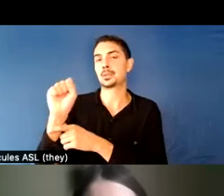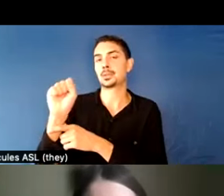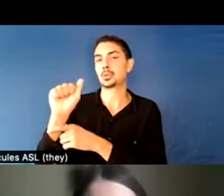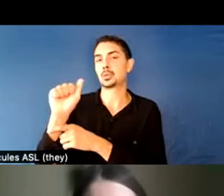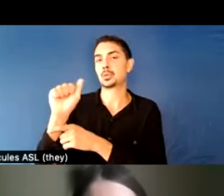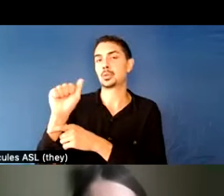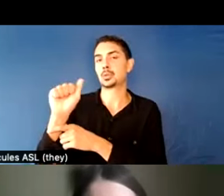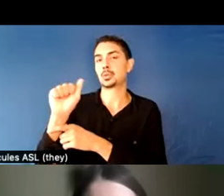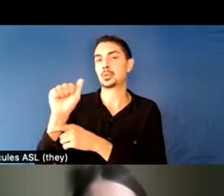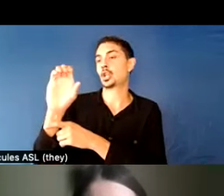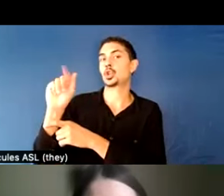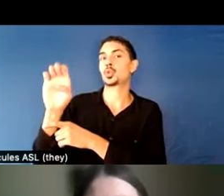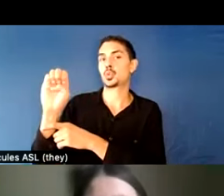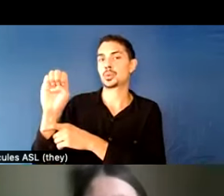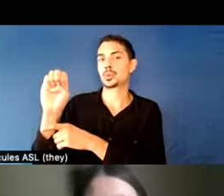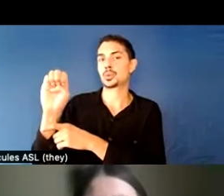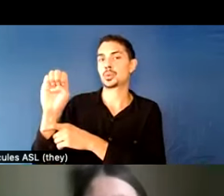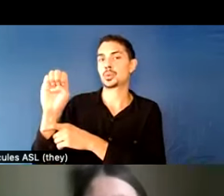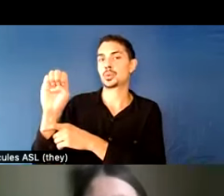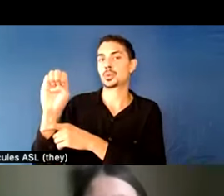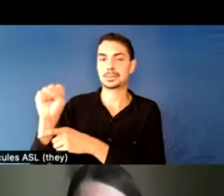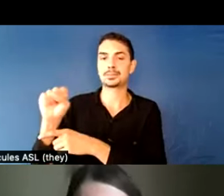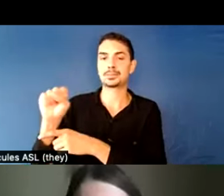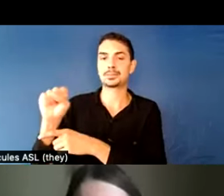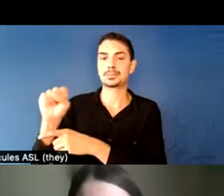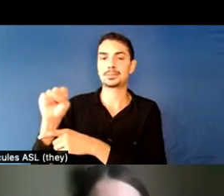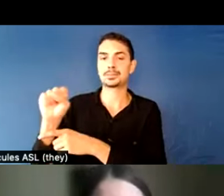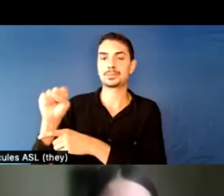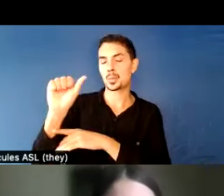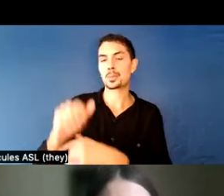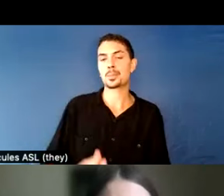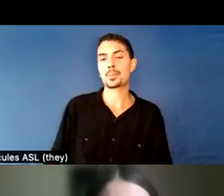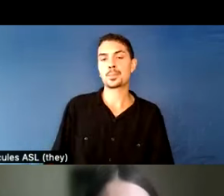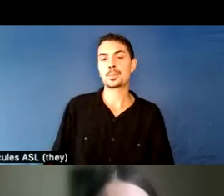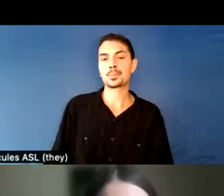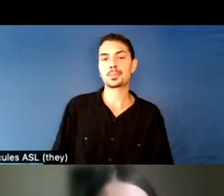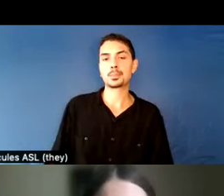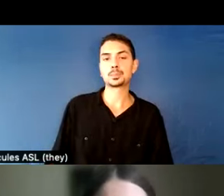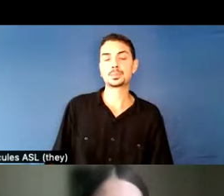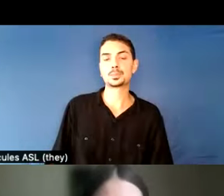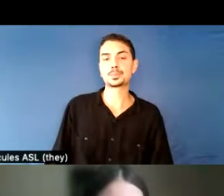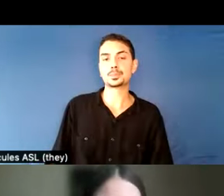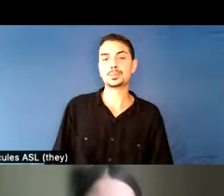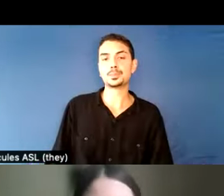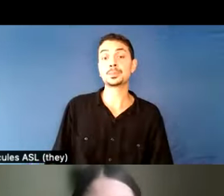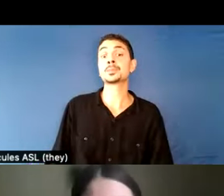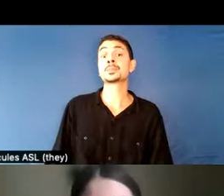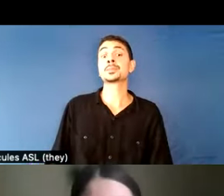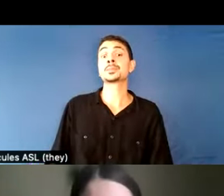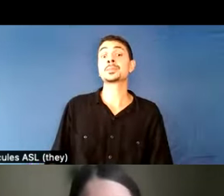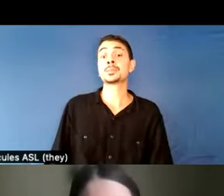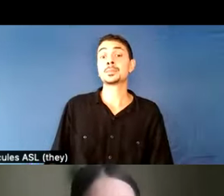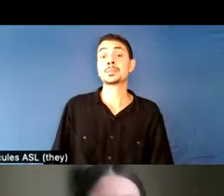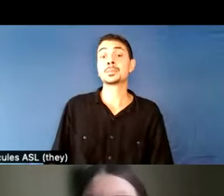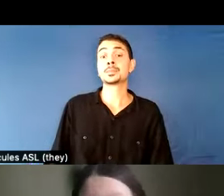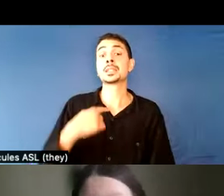MDTs are focusing on minors or child sexual assault. We also hear these sexual assault